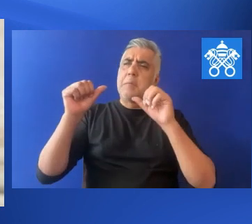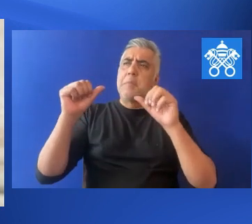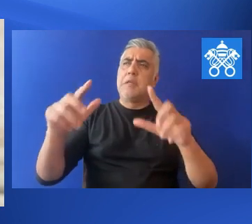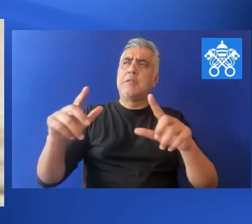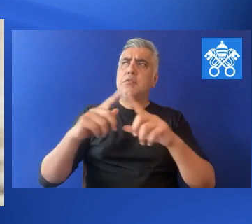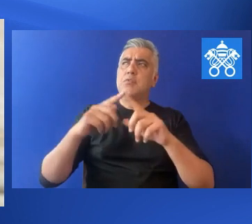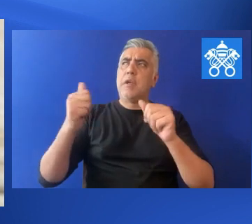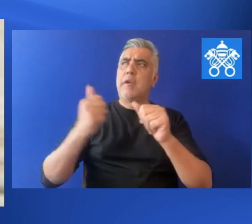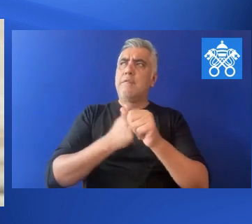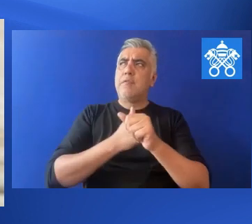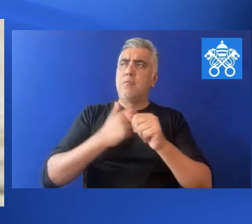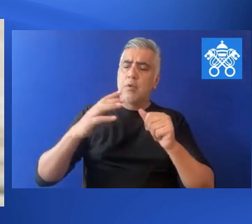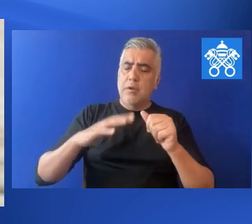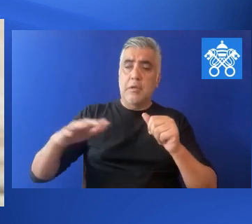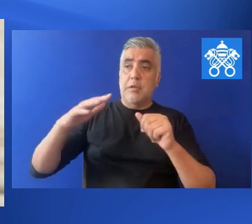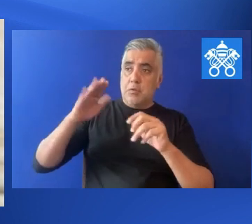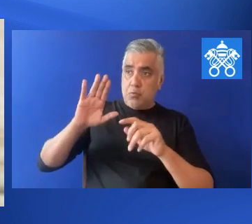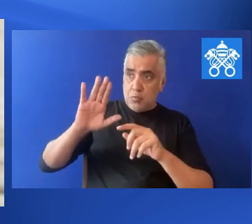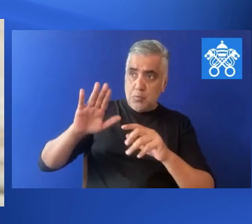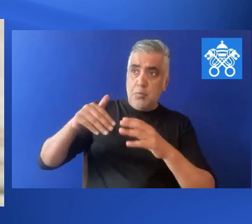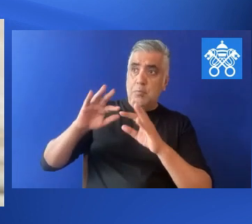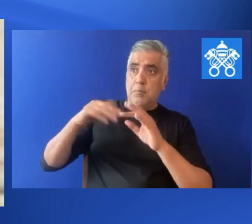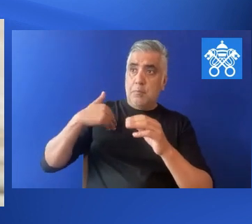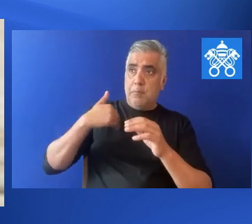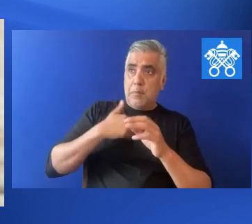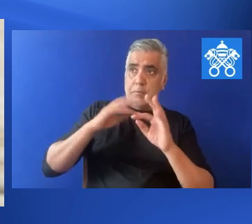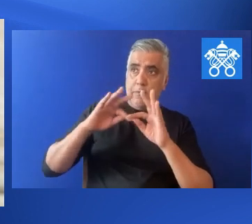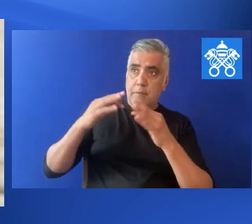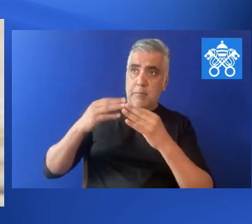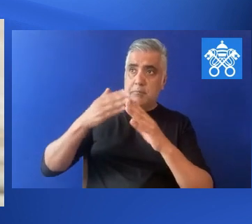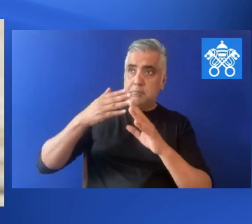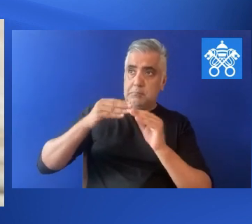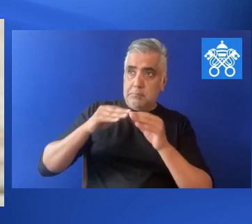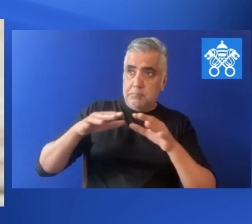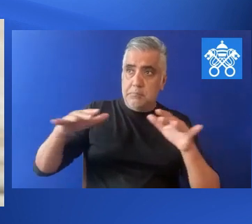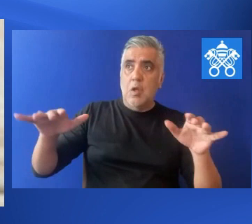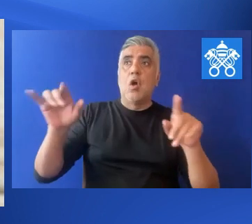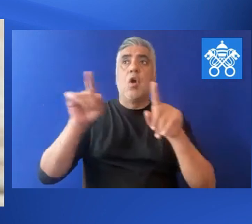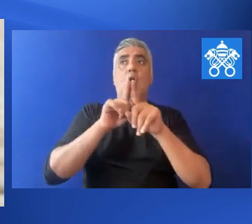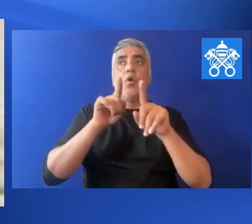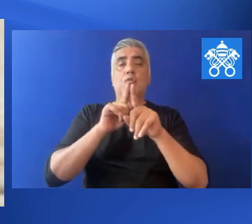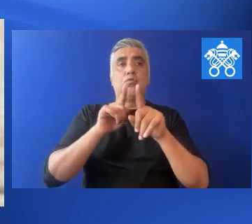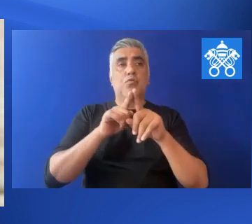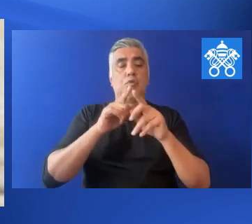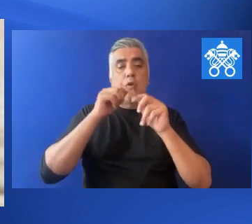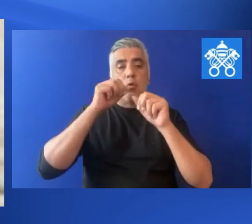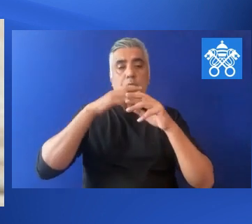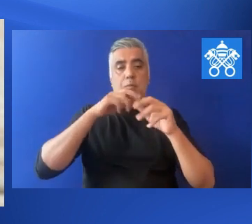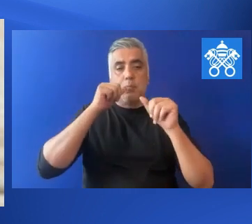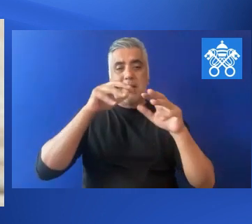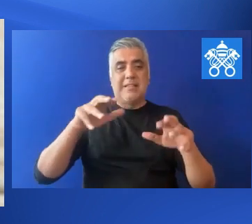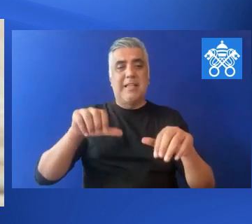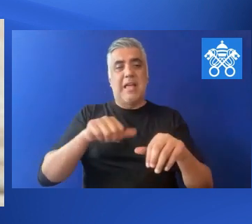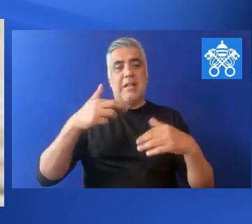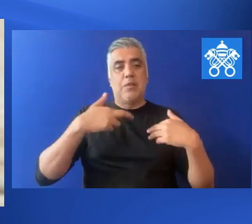his apostolic blessing, which he extends in a particular way to the members of your families at home.